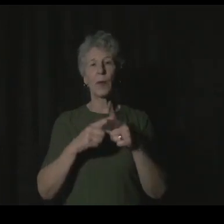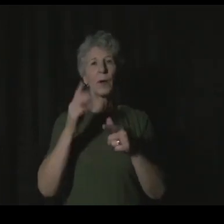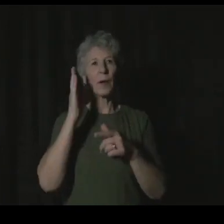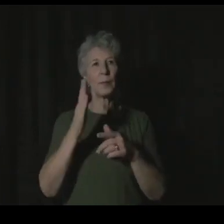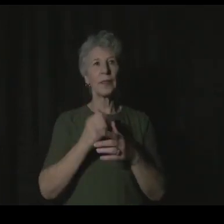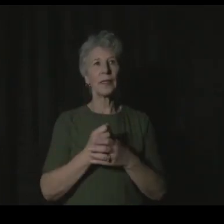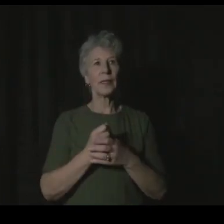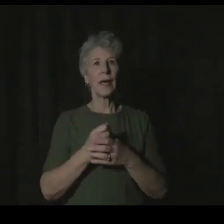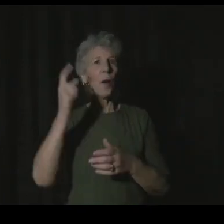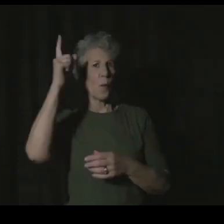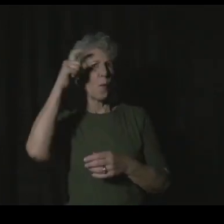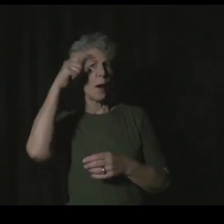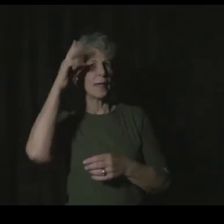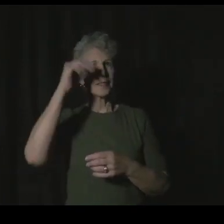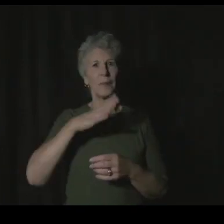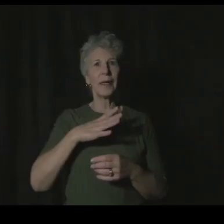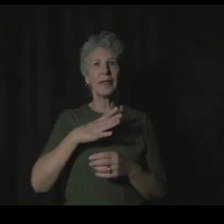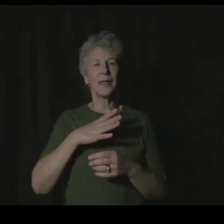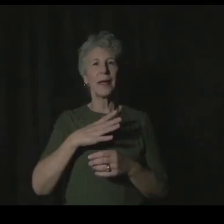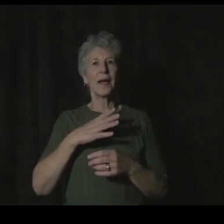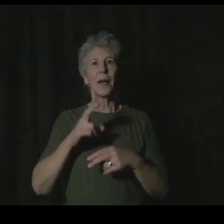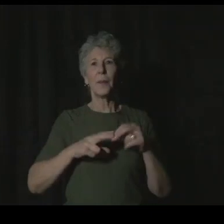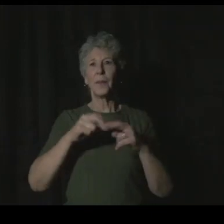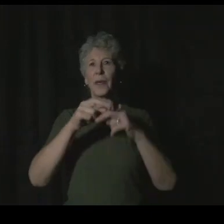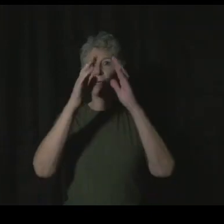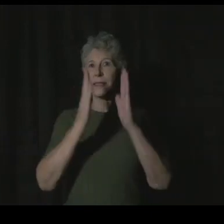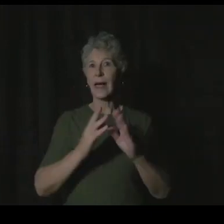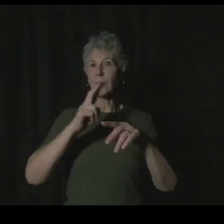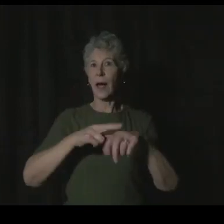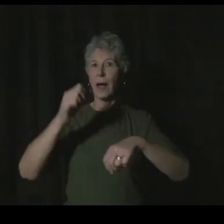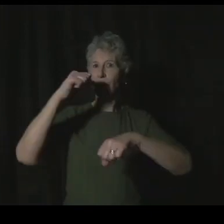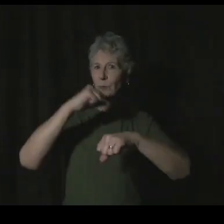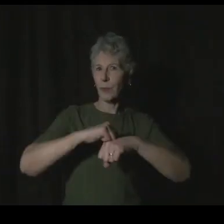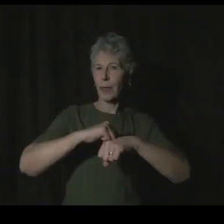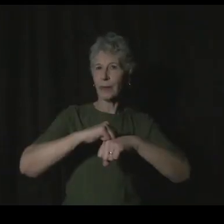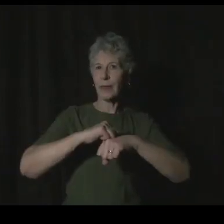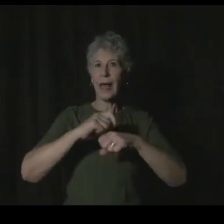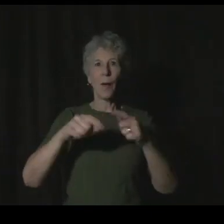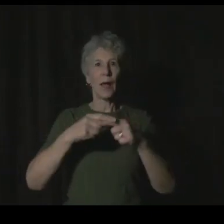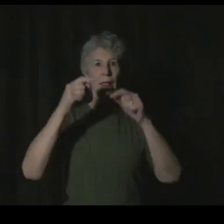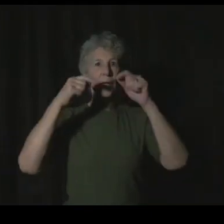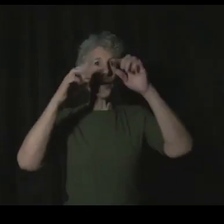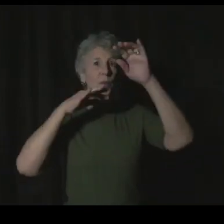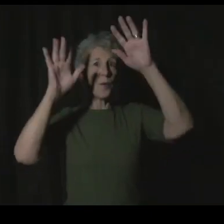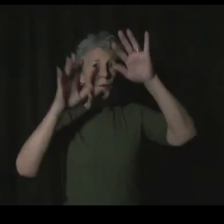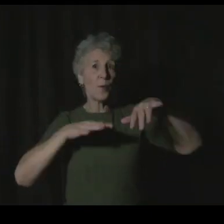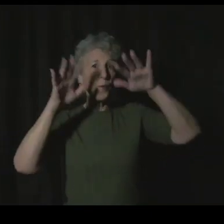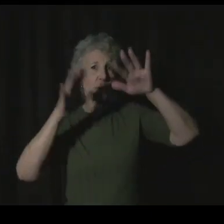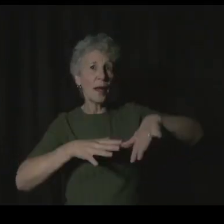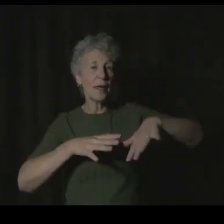a wise man who built his house on the rock. And the rain fell, and